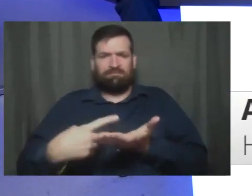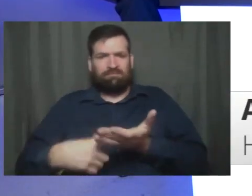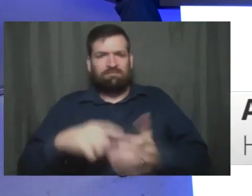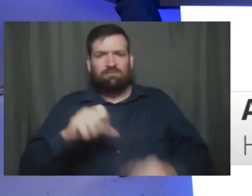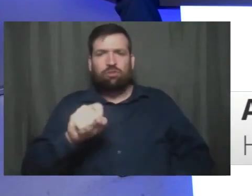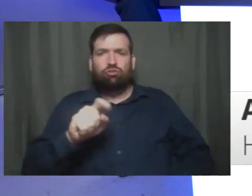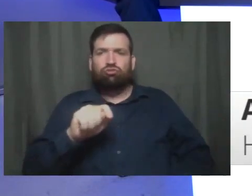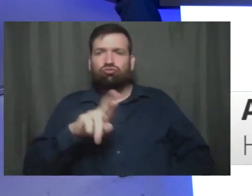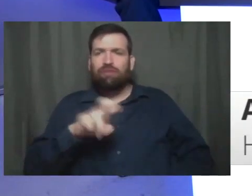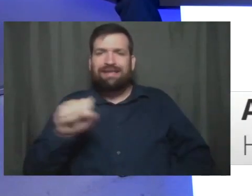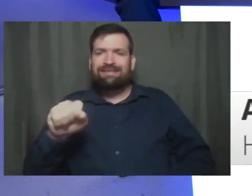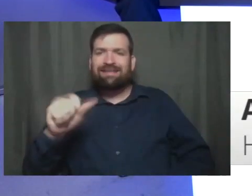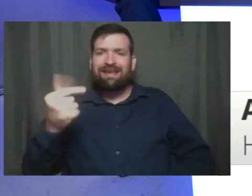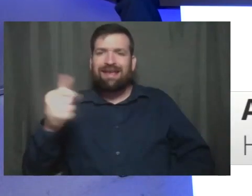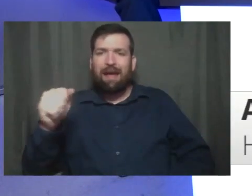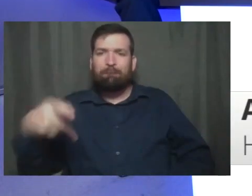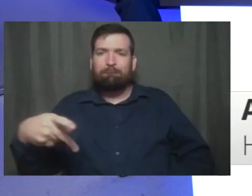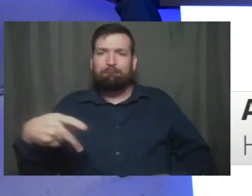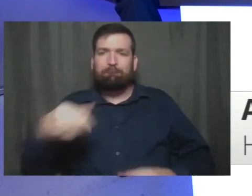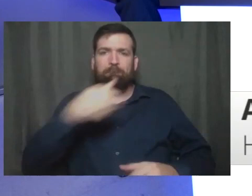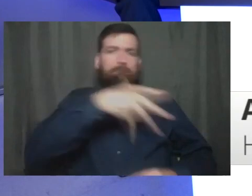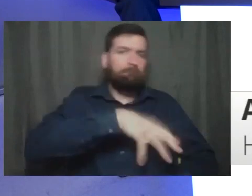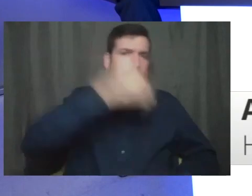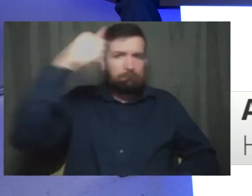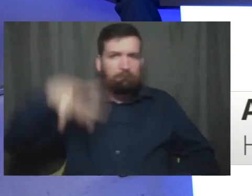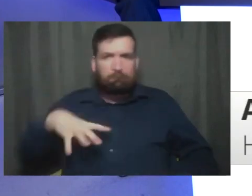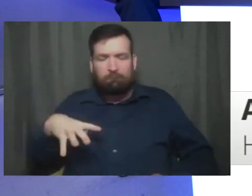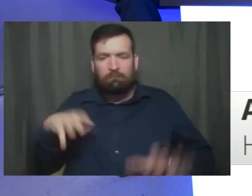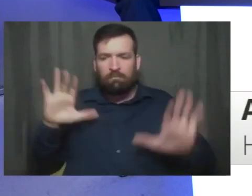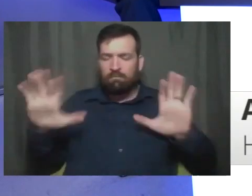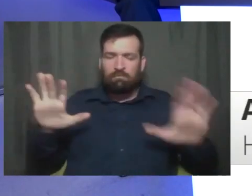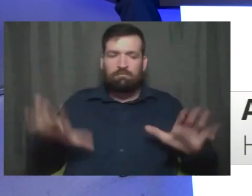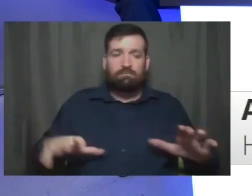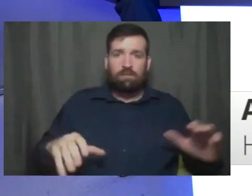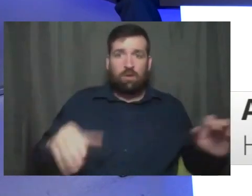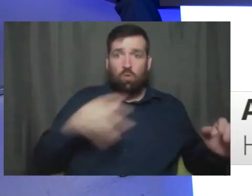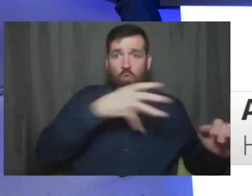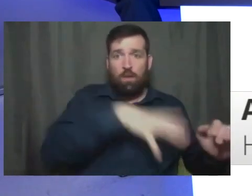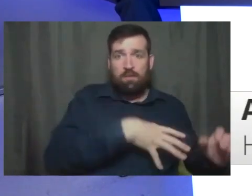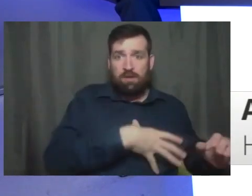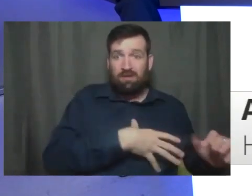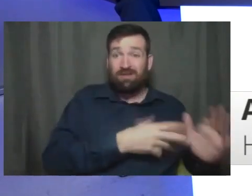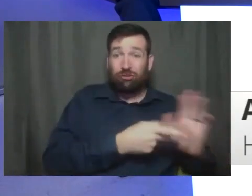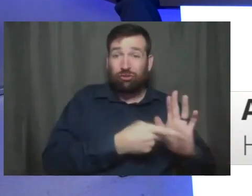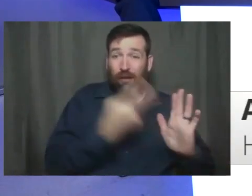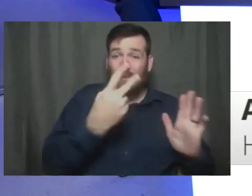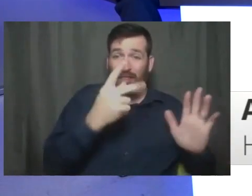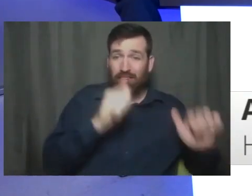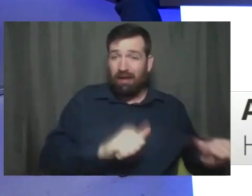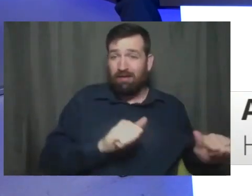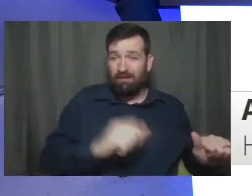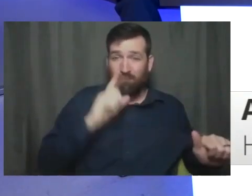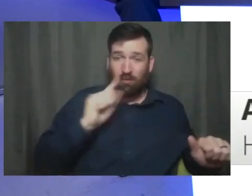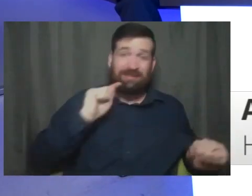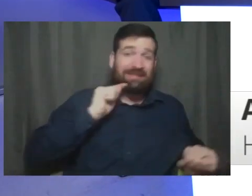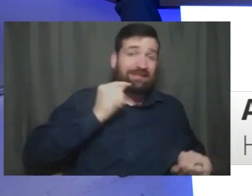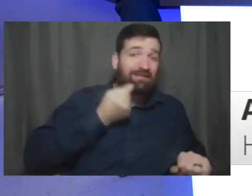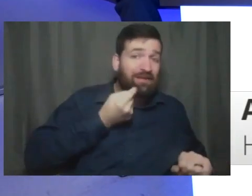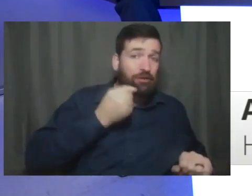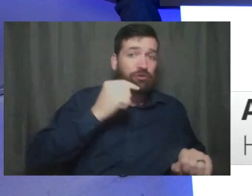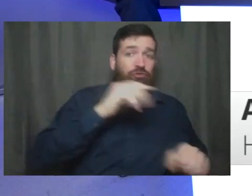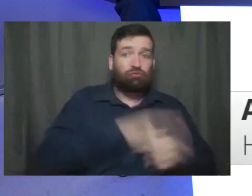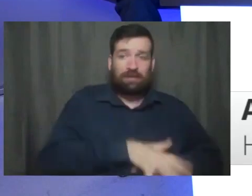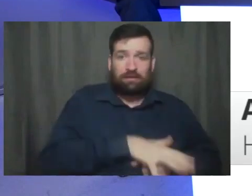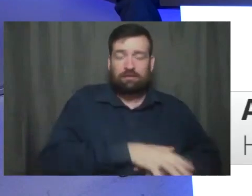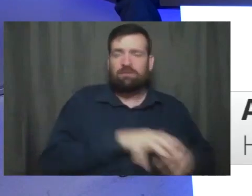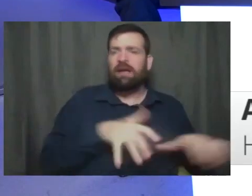gender. Mm-hmm. Studies have shown in the past that women are more than twice as likely to experience severe stress and anxiety. Why